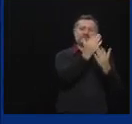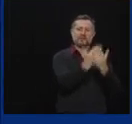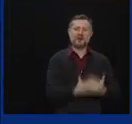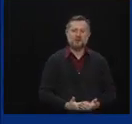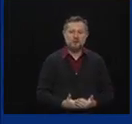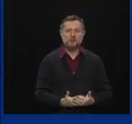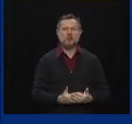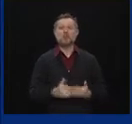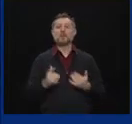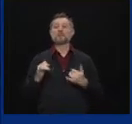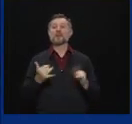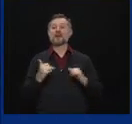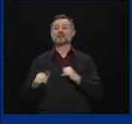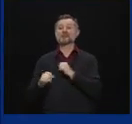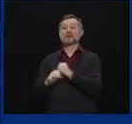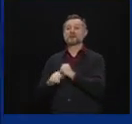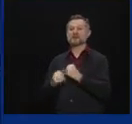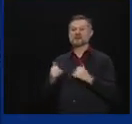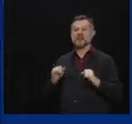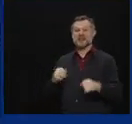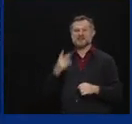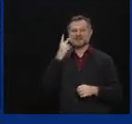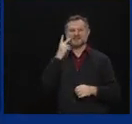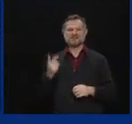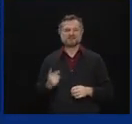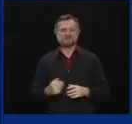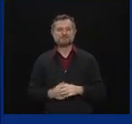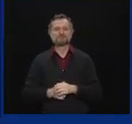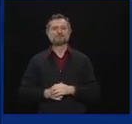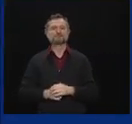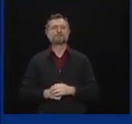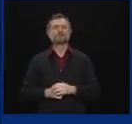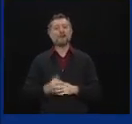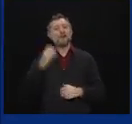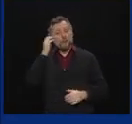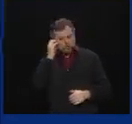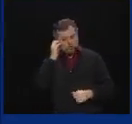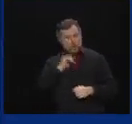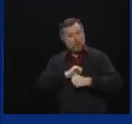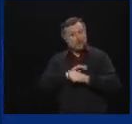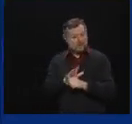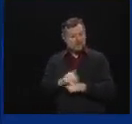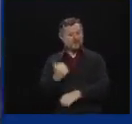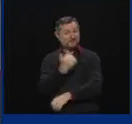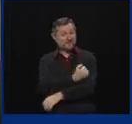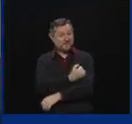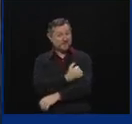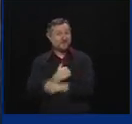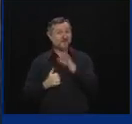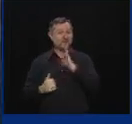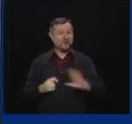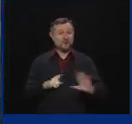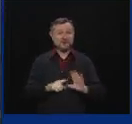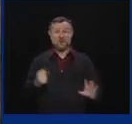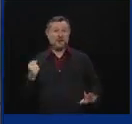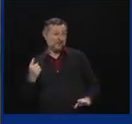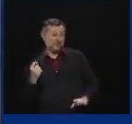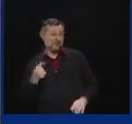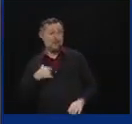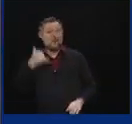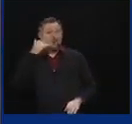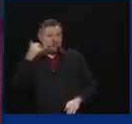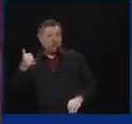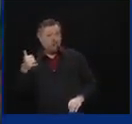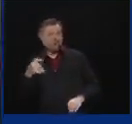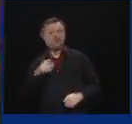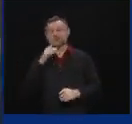so you have a chance to see it. The COVID vaccine for kids 5 to 11? Yeah, I had questions. So I called my kid's doctor. I totally